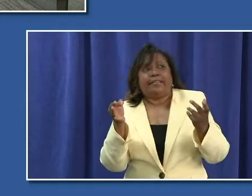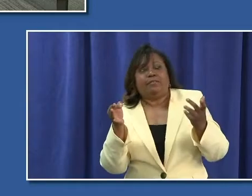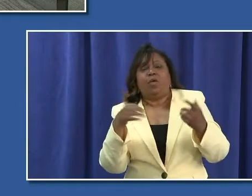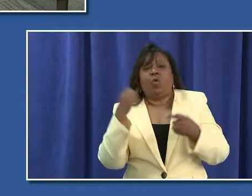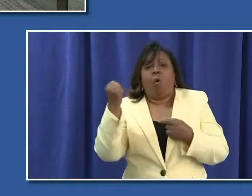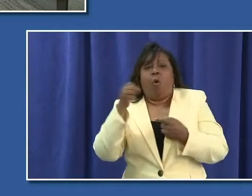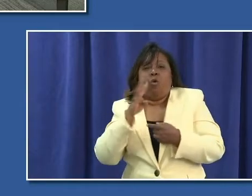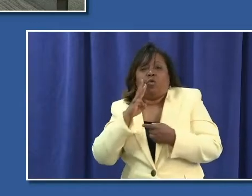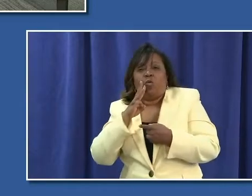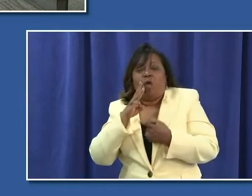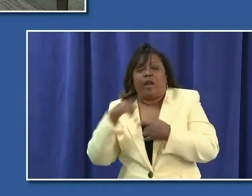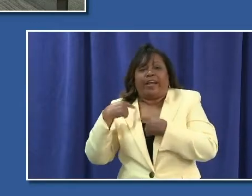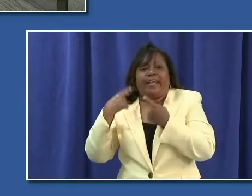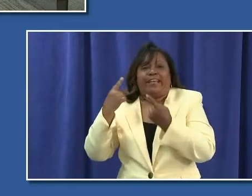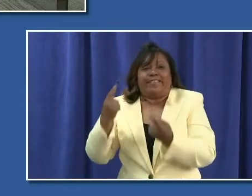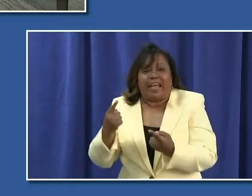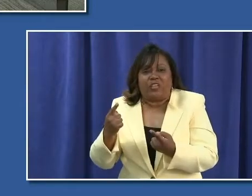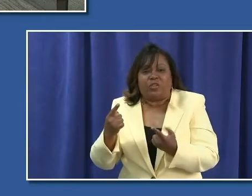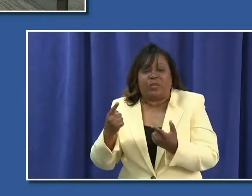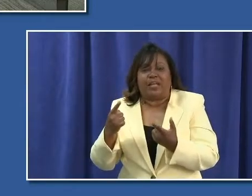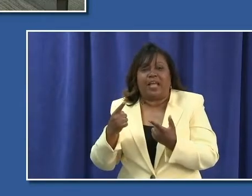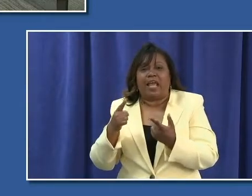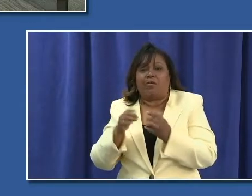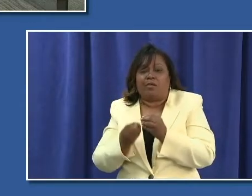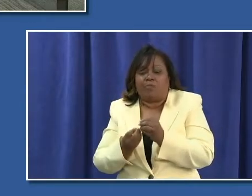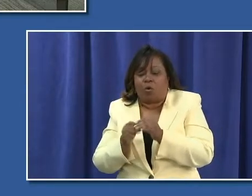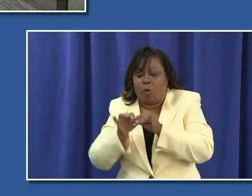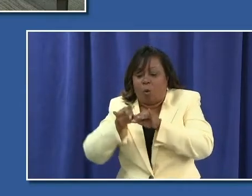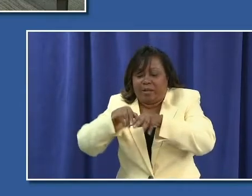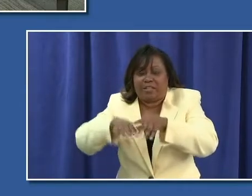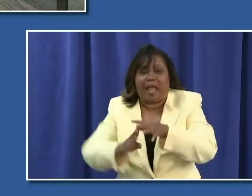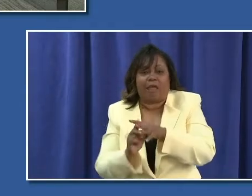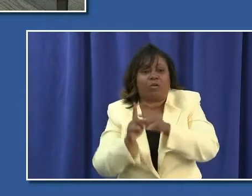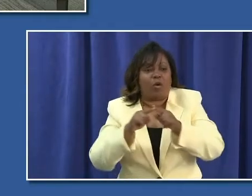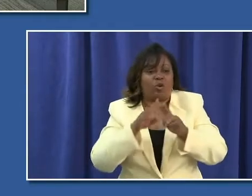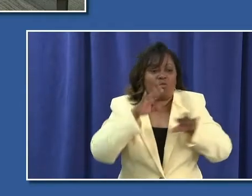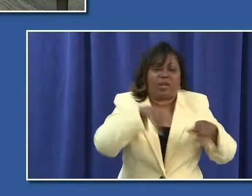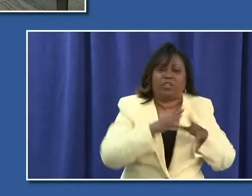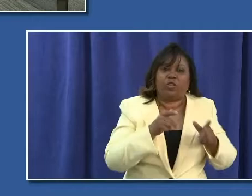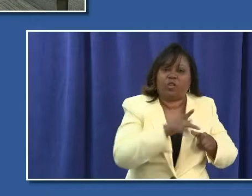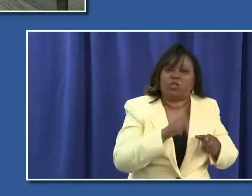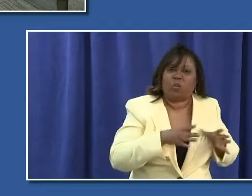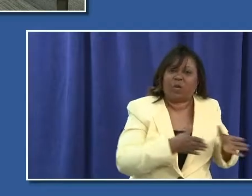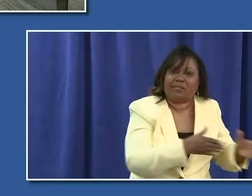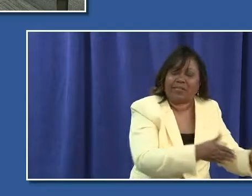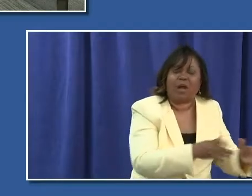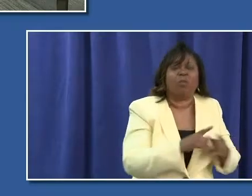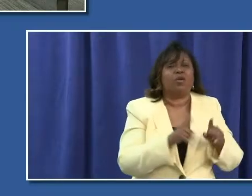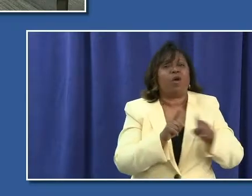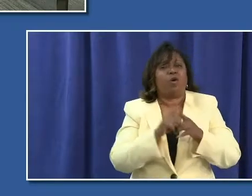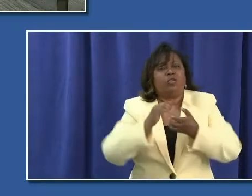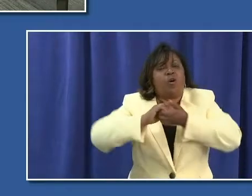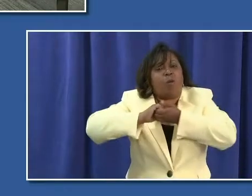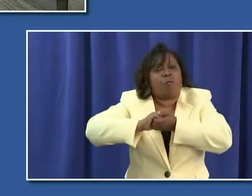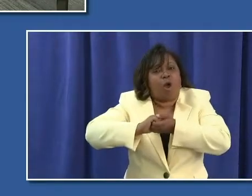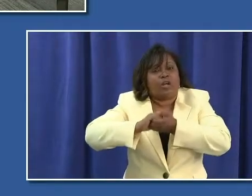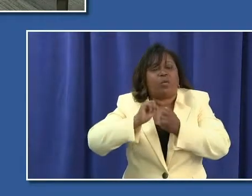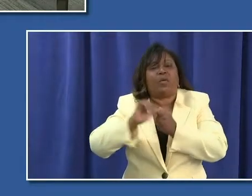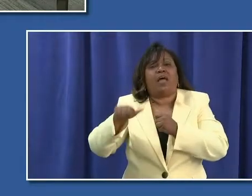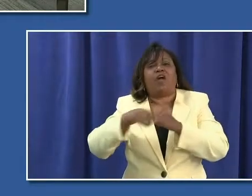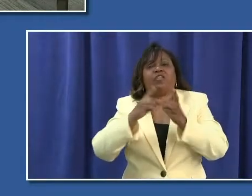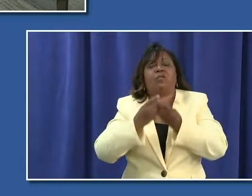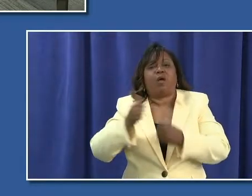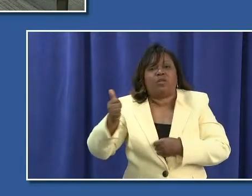going to hold the water, that eventually it'll percolate out into the ground opposed to rush into the sewer system. But we're also partnering with the